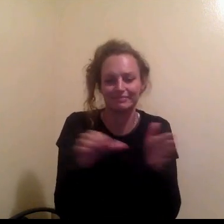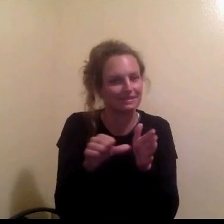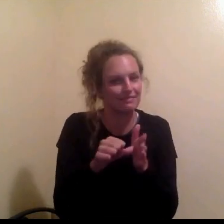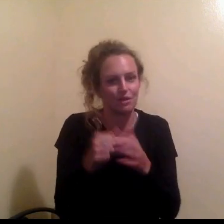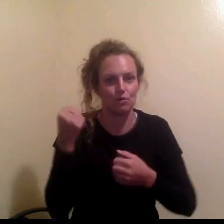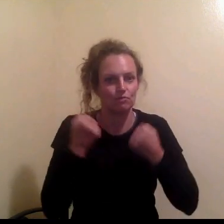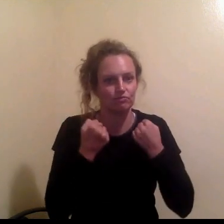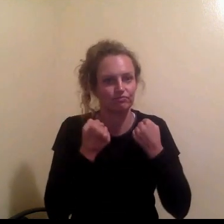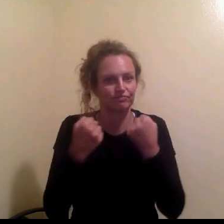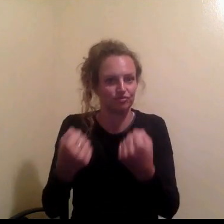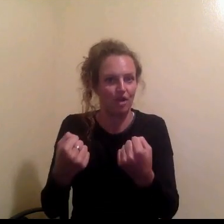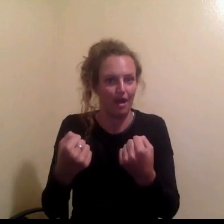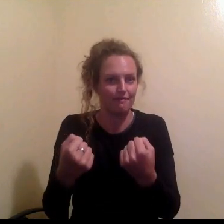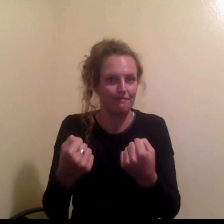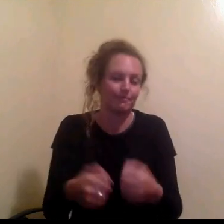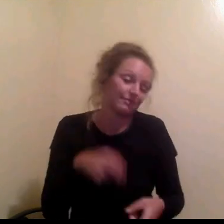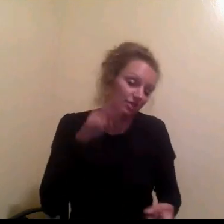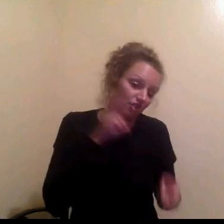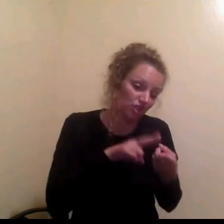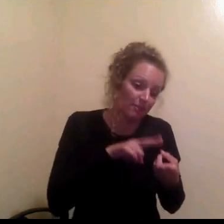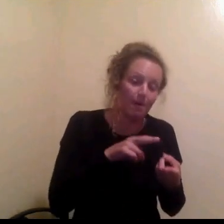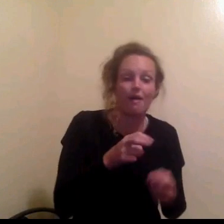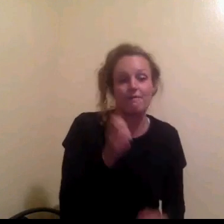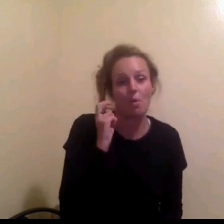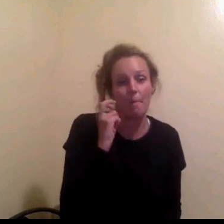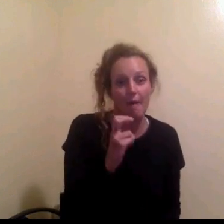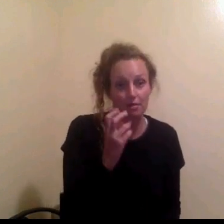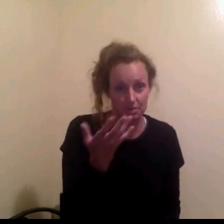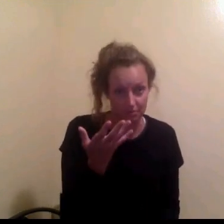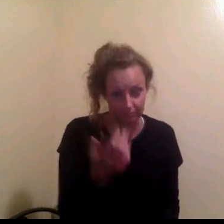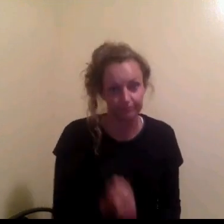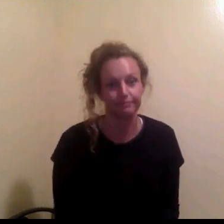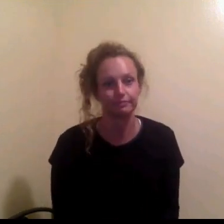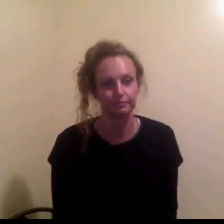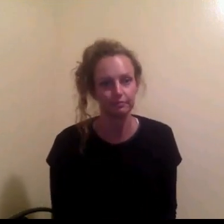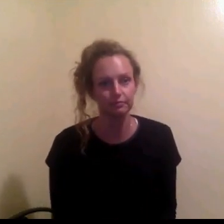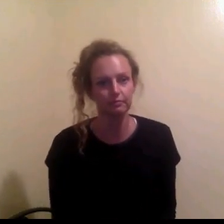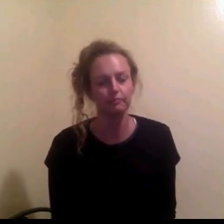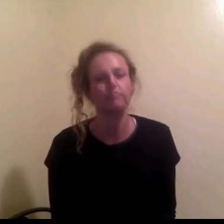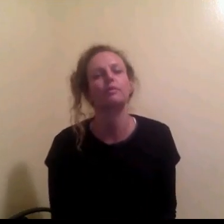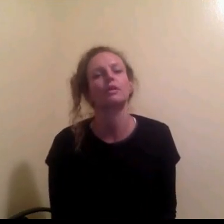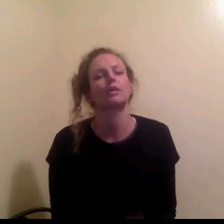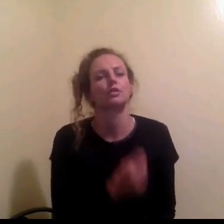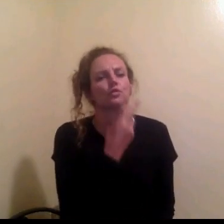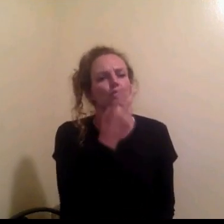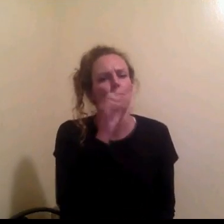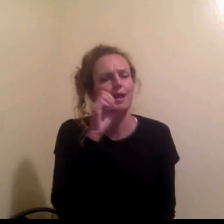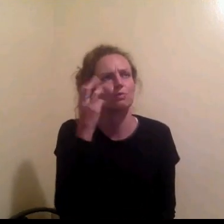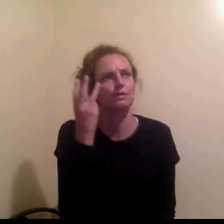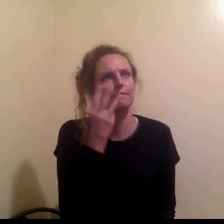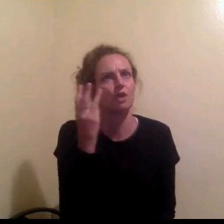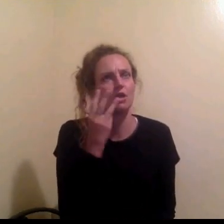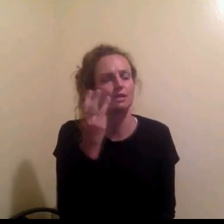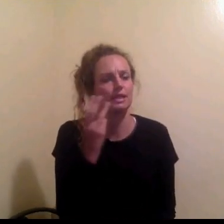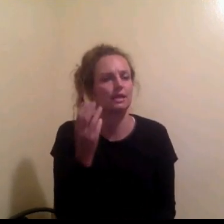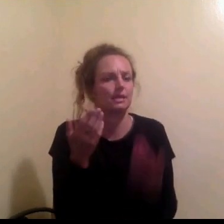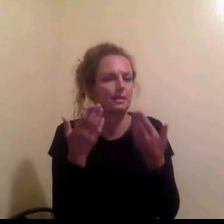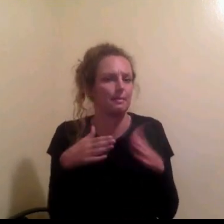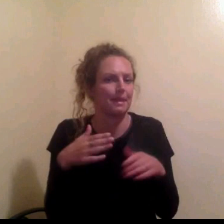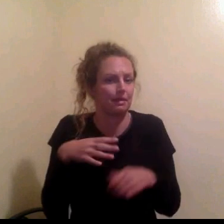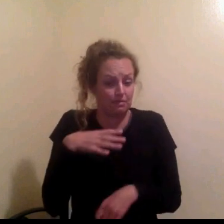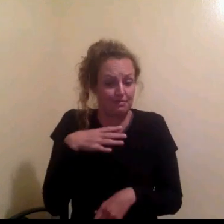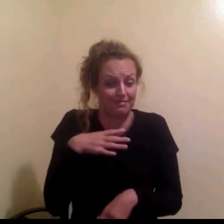purple pound, and really the disability dollar, and say, the money is the same. And if you cater to the disability